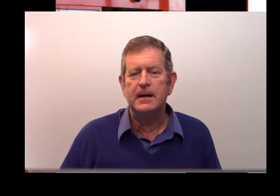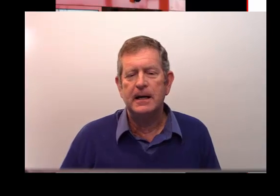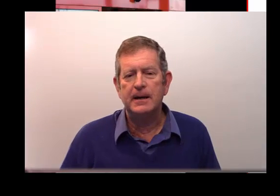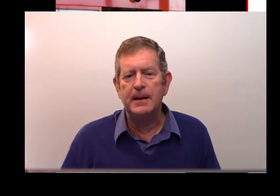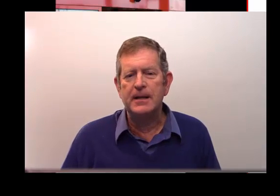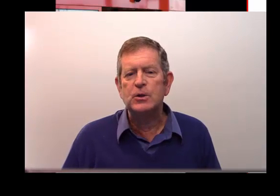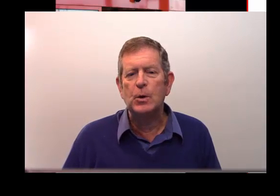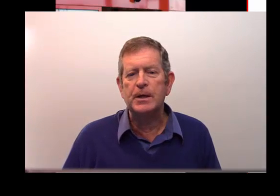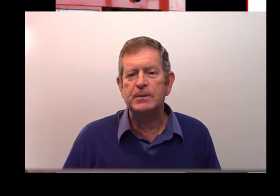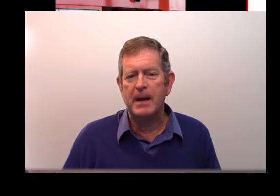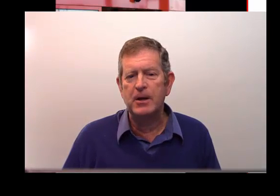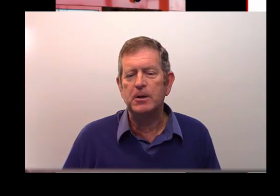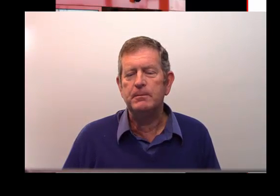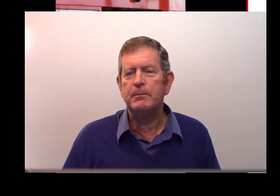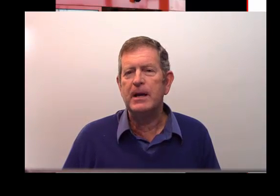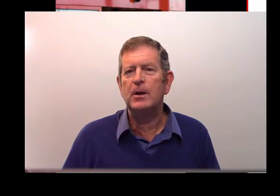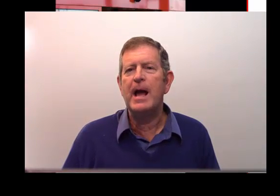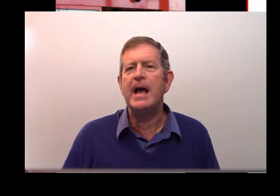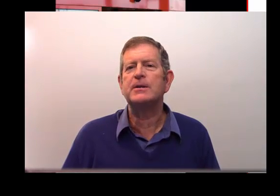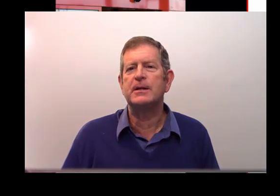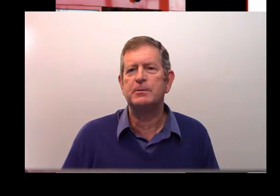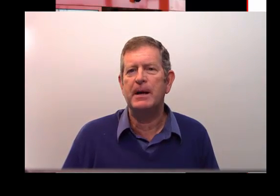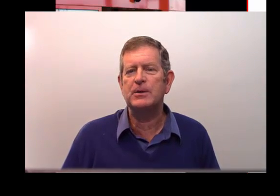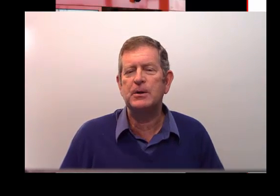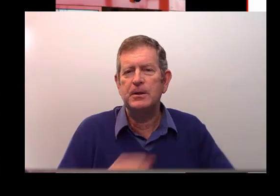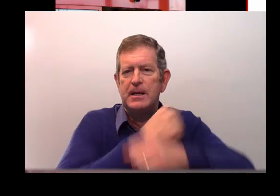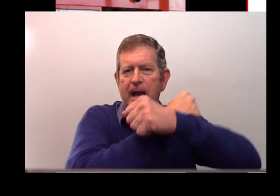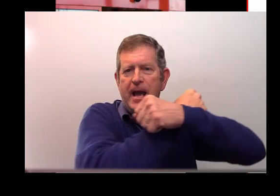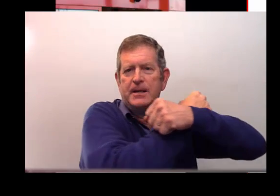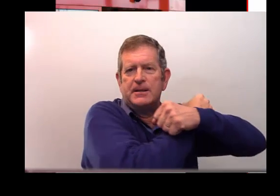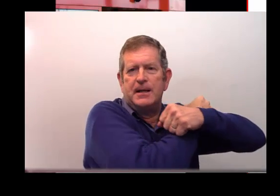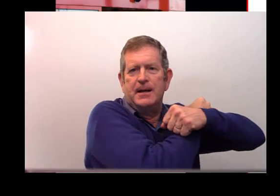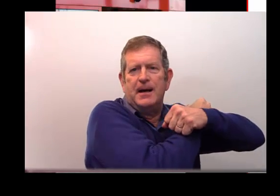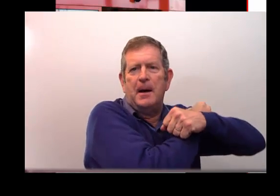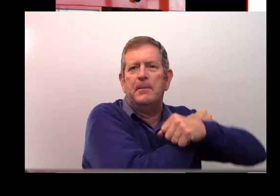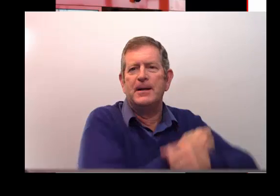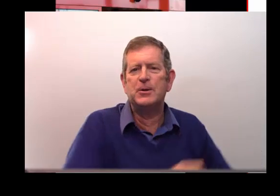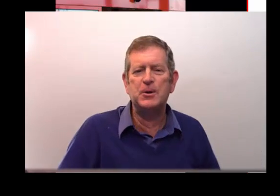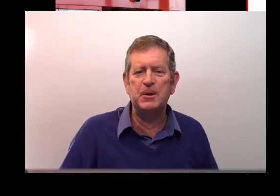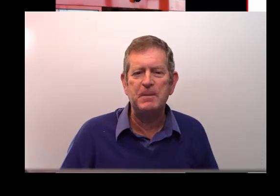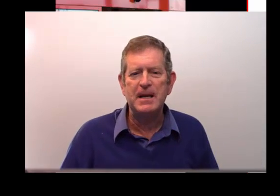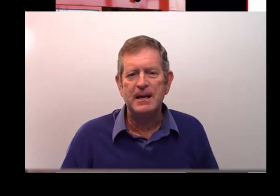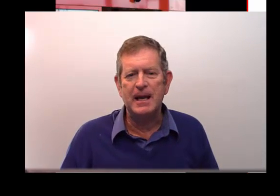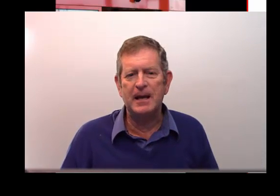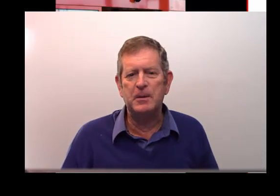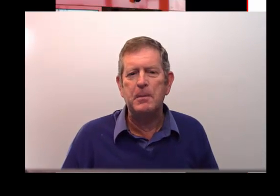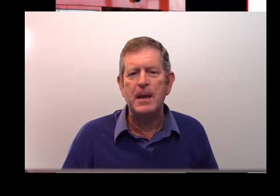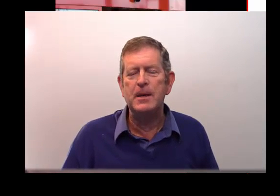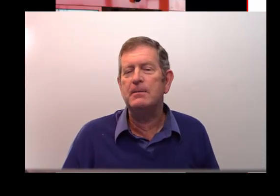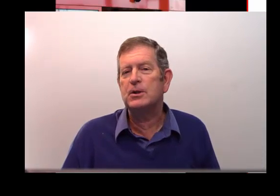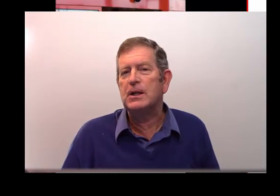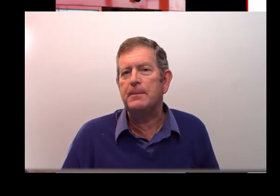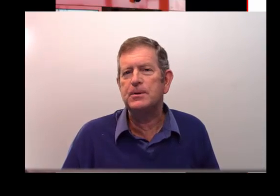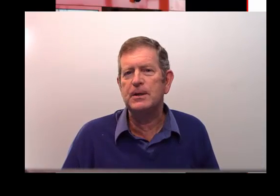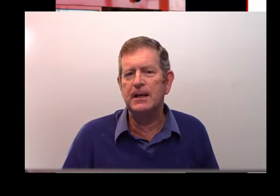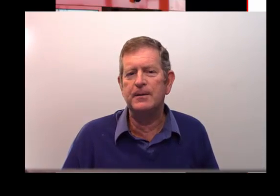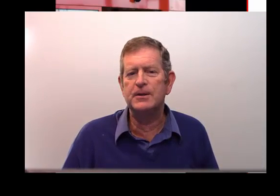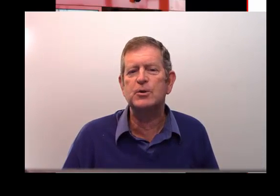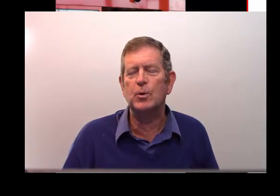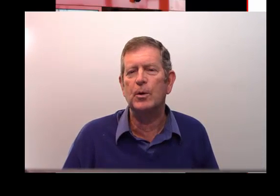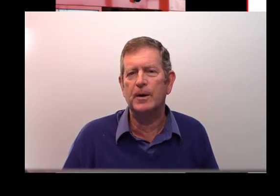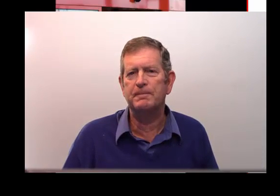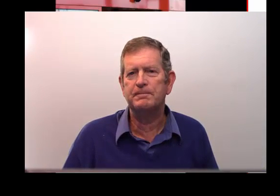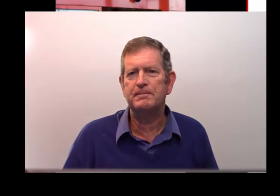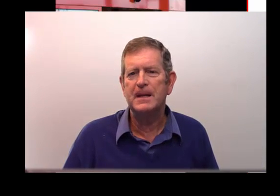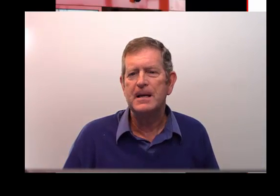Kathy, and so does Michael. Michael has his bicycle. He has a bicycle, and the baby sleeps in